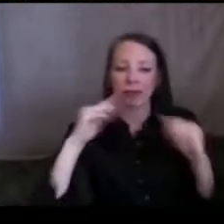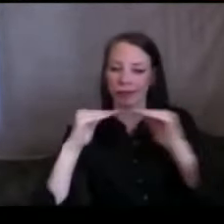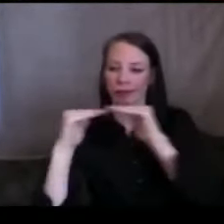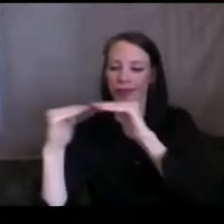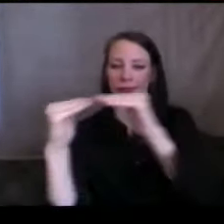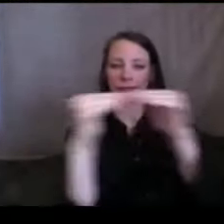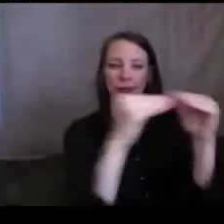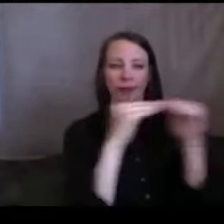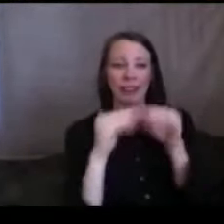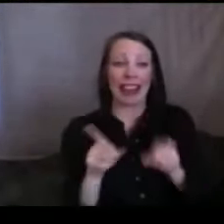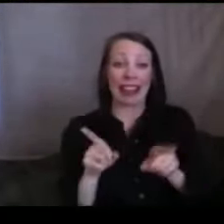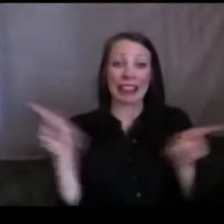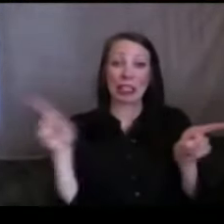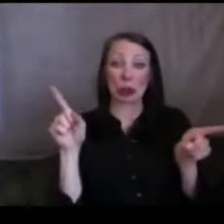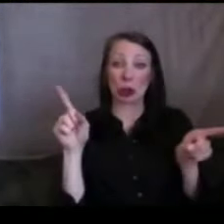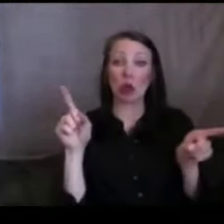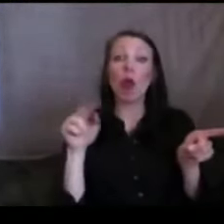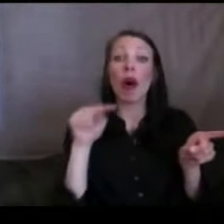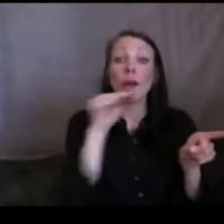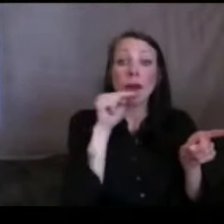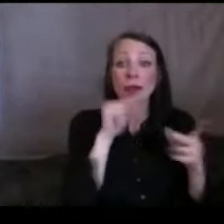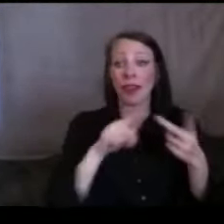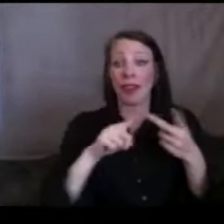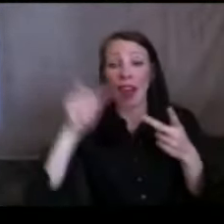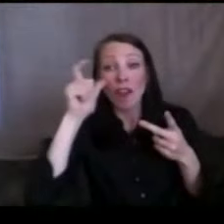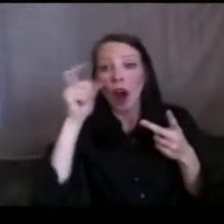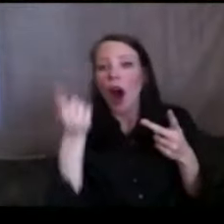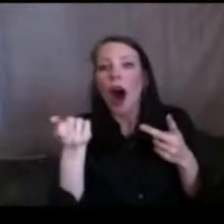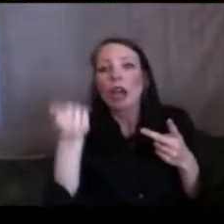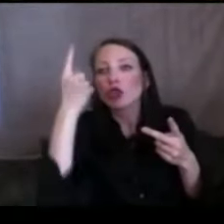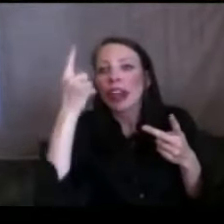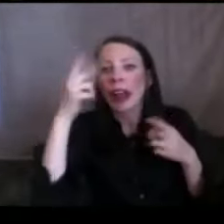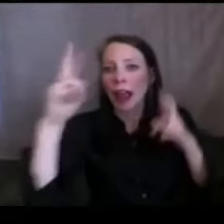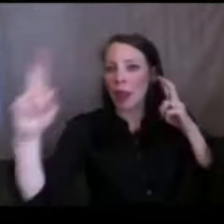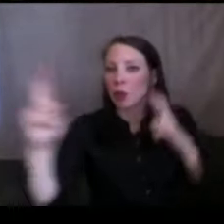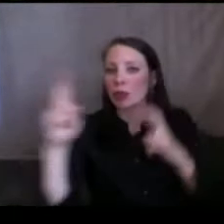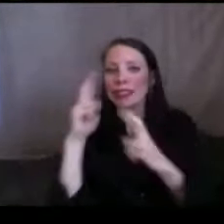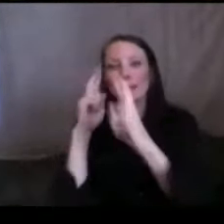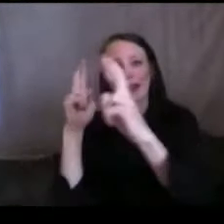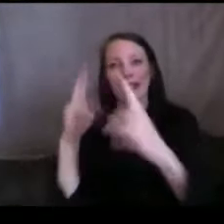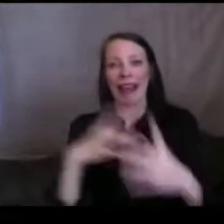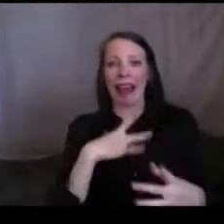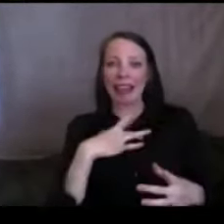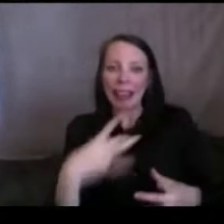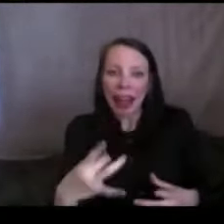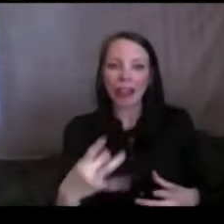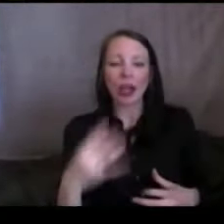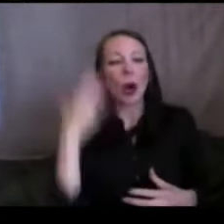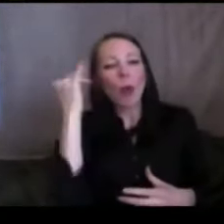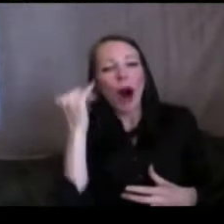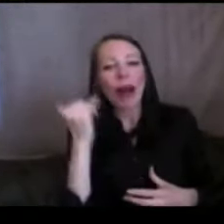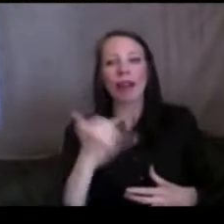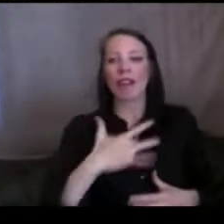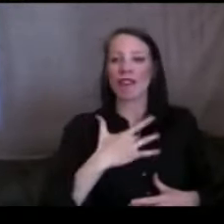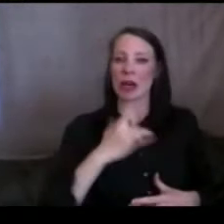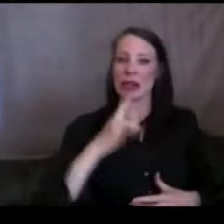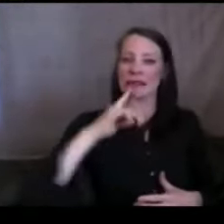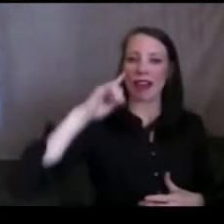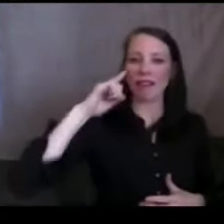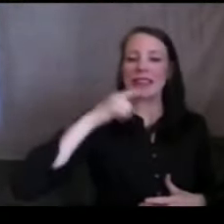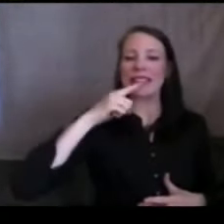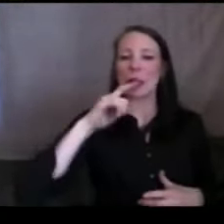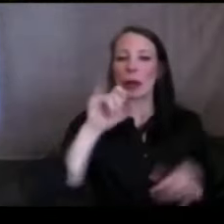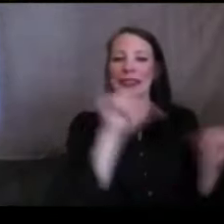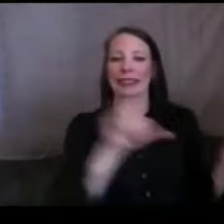have been exceptional. I think they understand it. I think they respect it. I think they like that because they're being treated like everyone else. So, you have to have